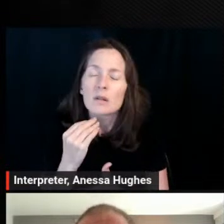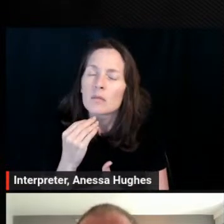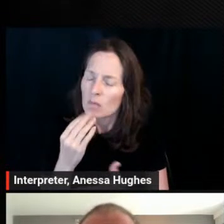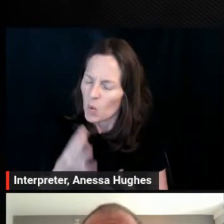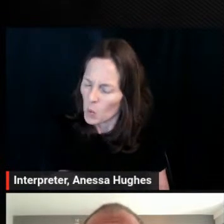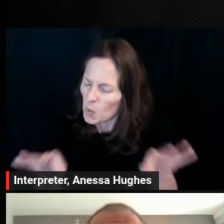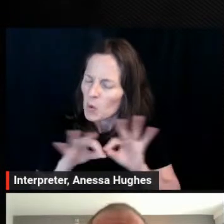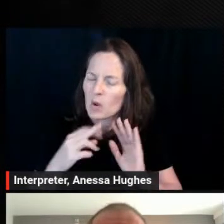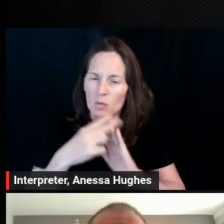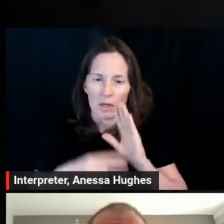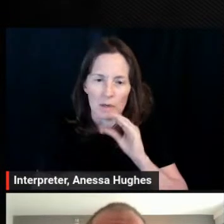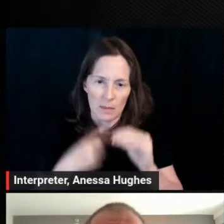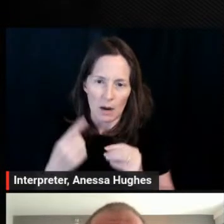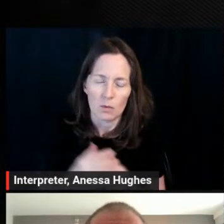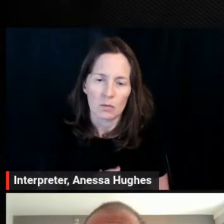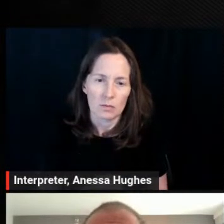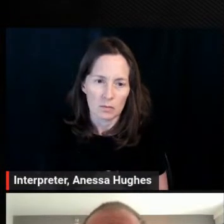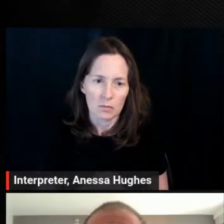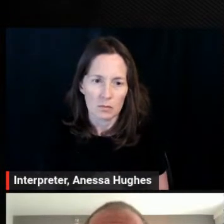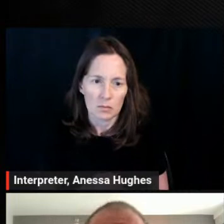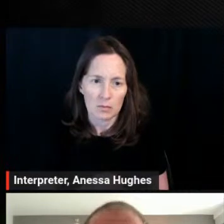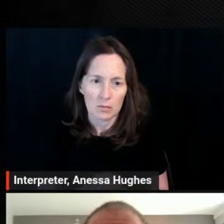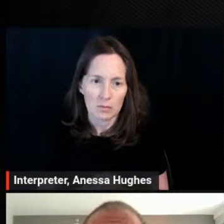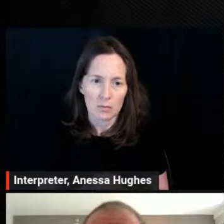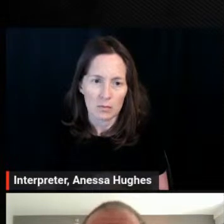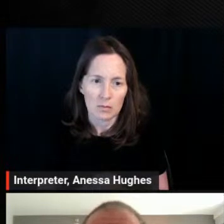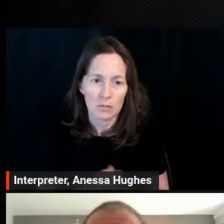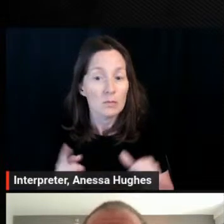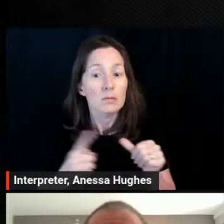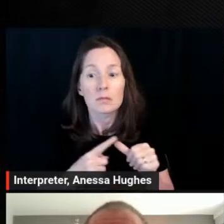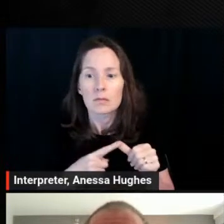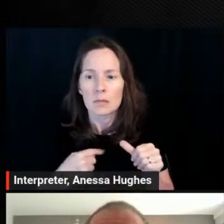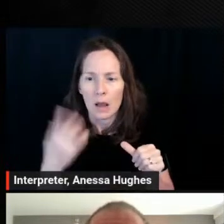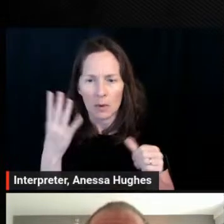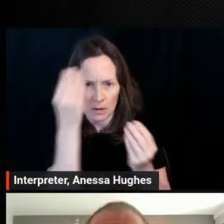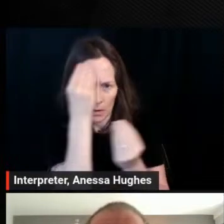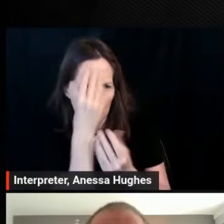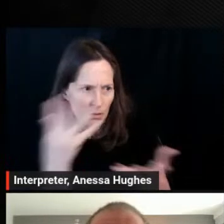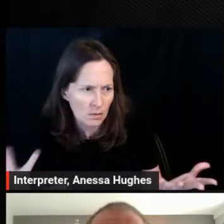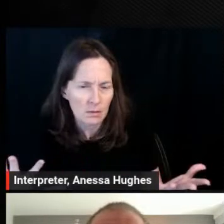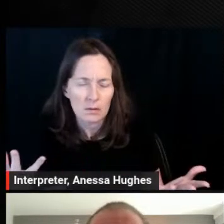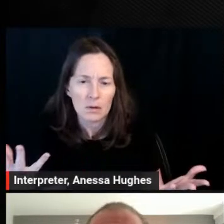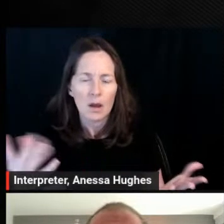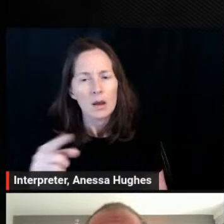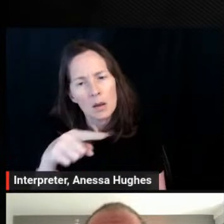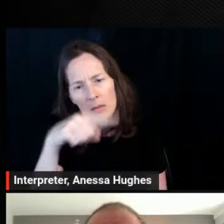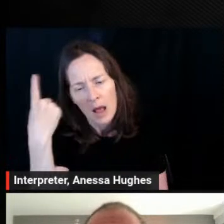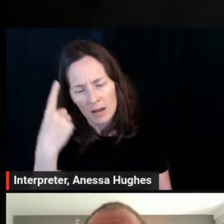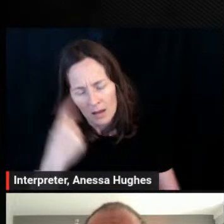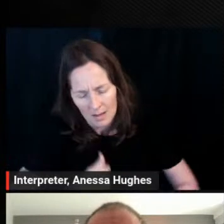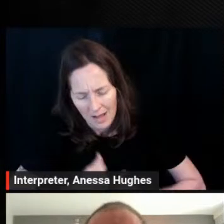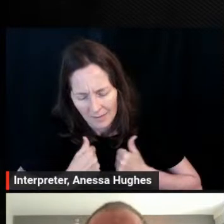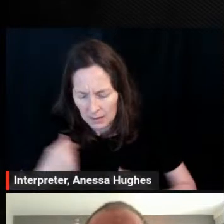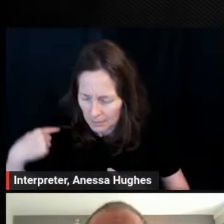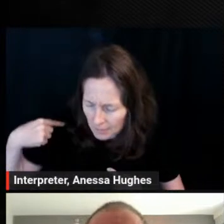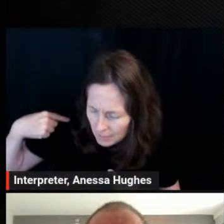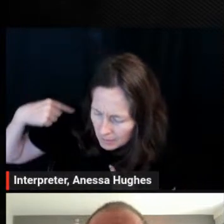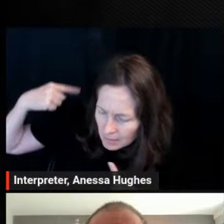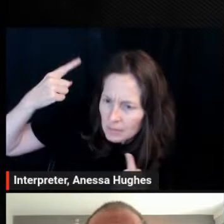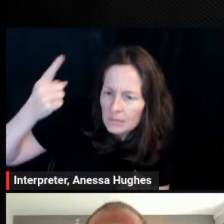To begin with, I would argue forcefully that Black lives have always mattered. So any true